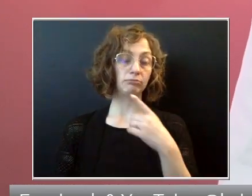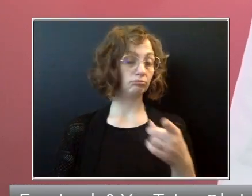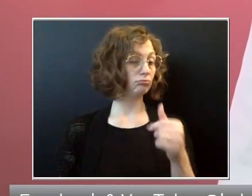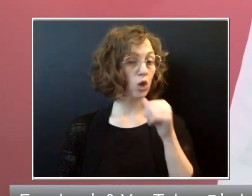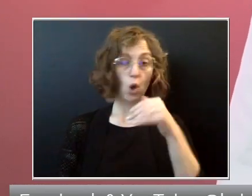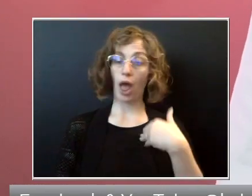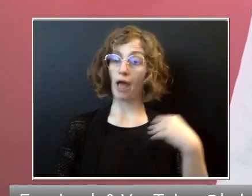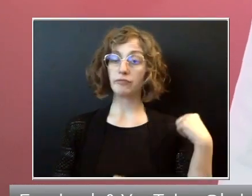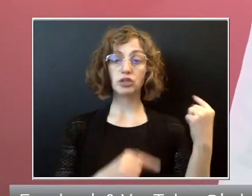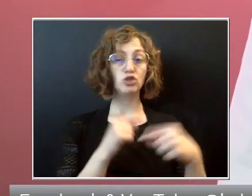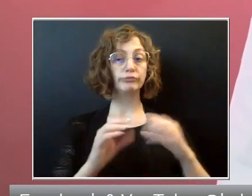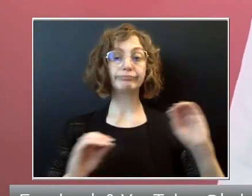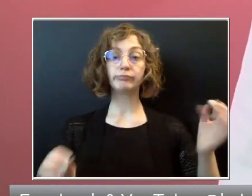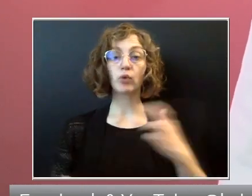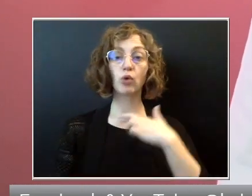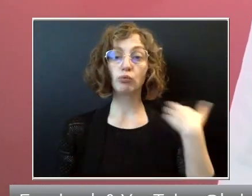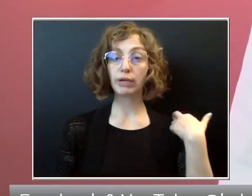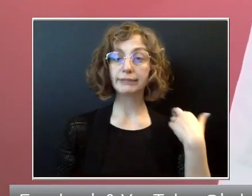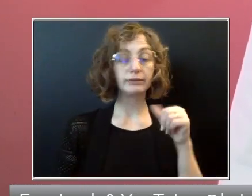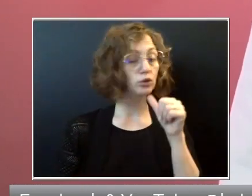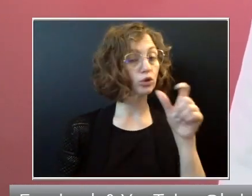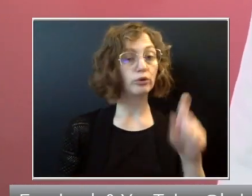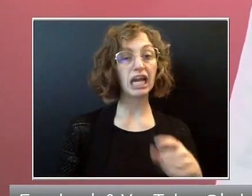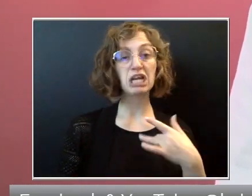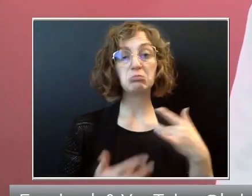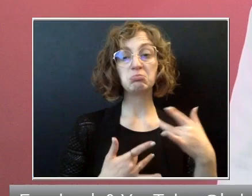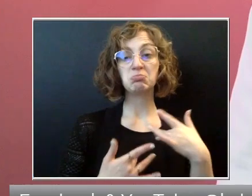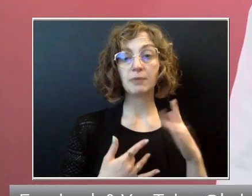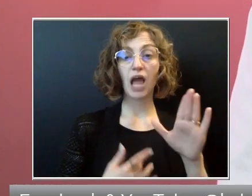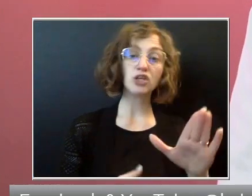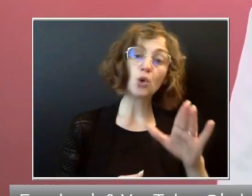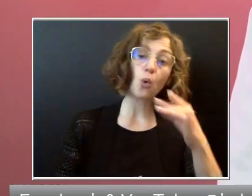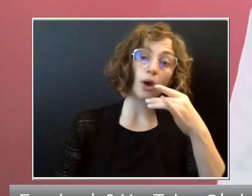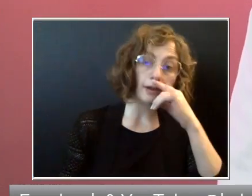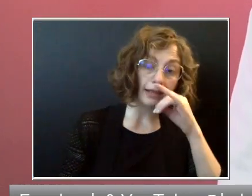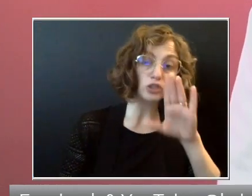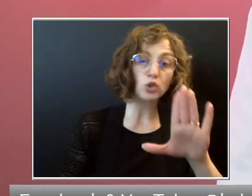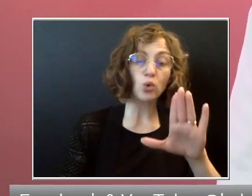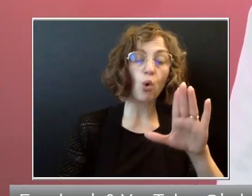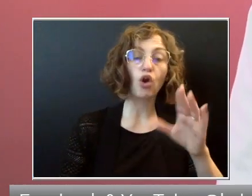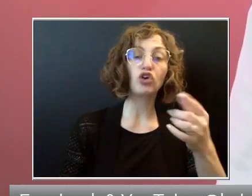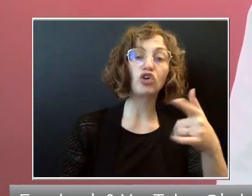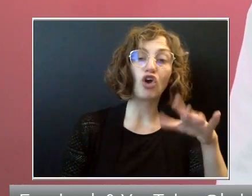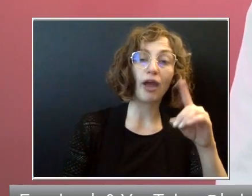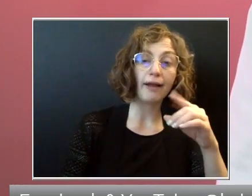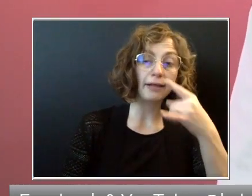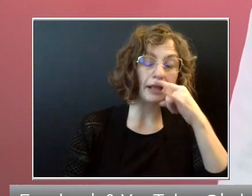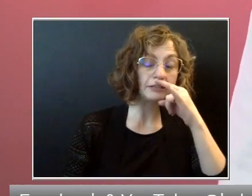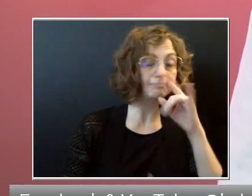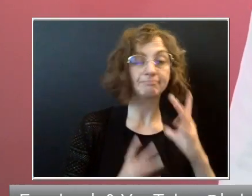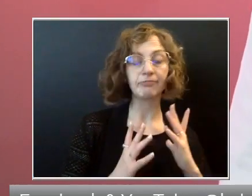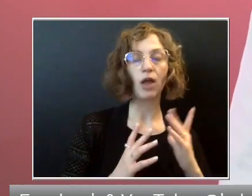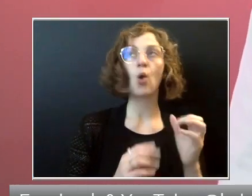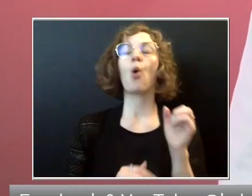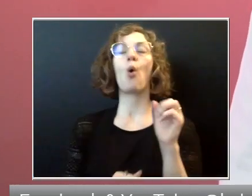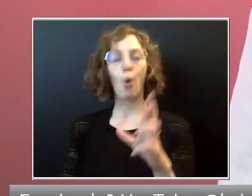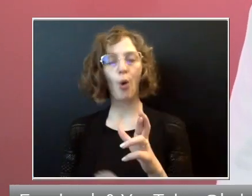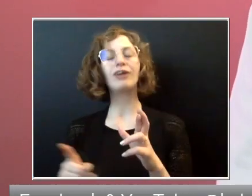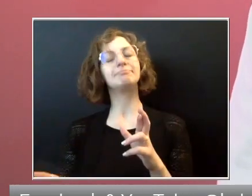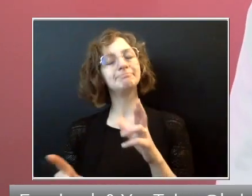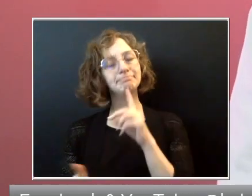to worry about this, and neither do your kids and grandkids. Or you do have the gene, and we need to pay